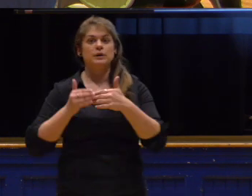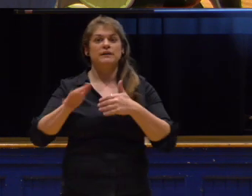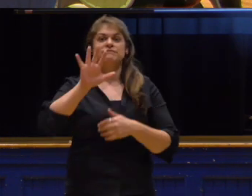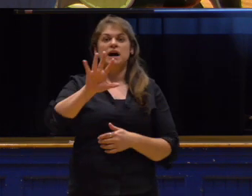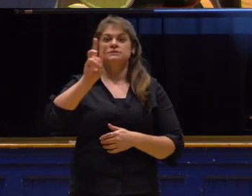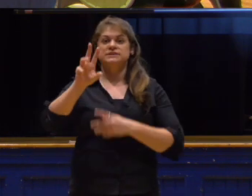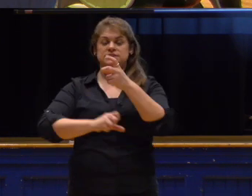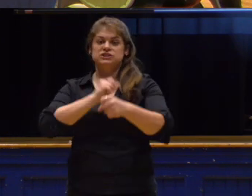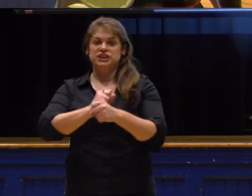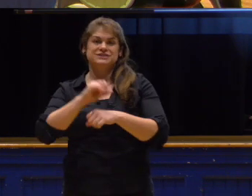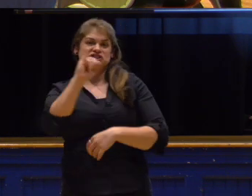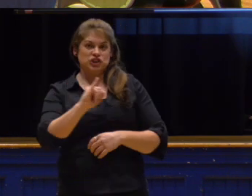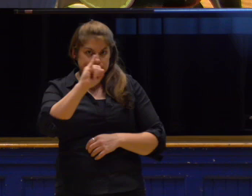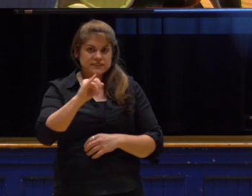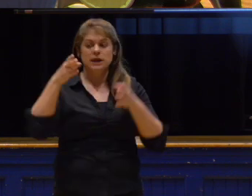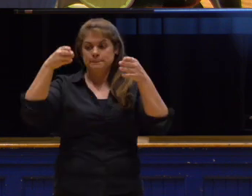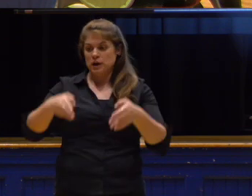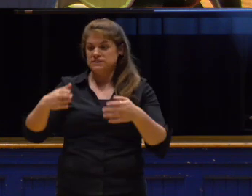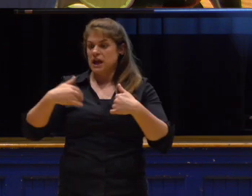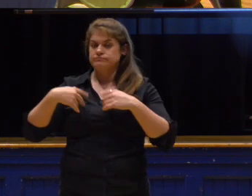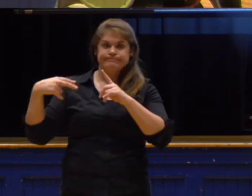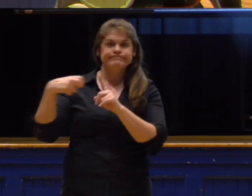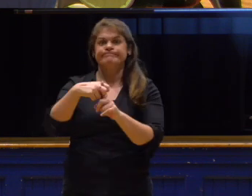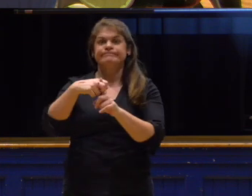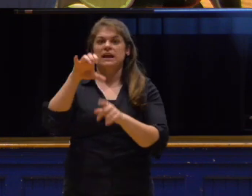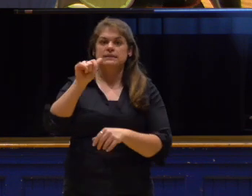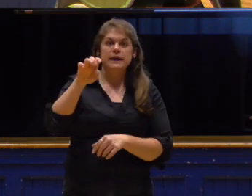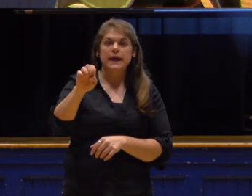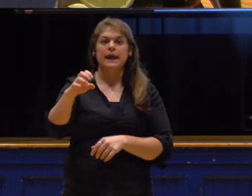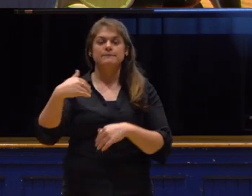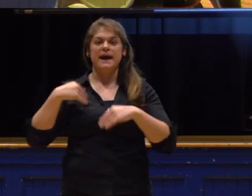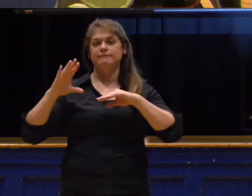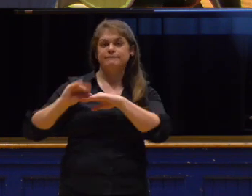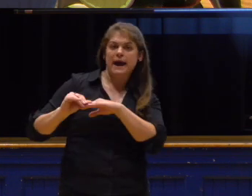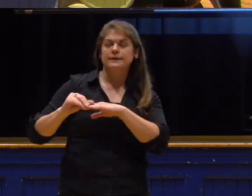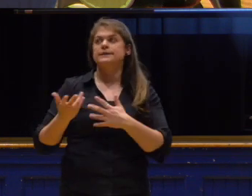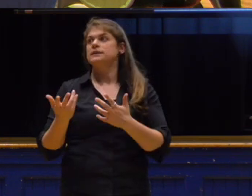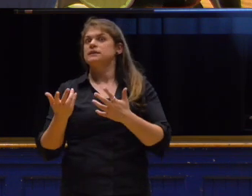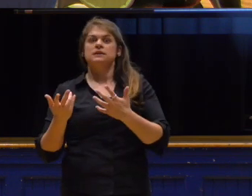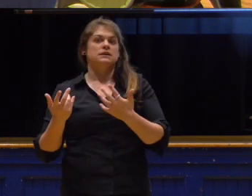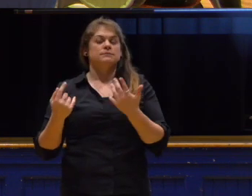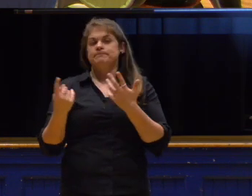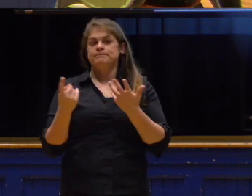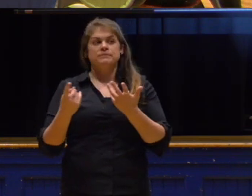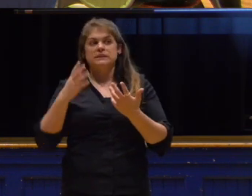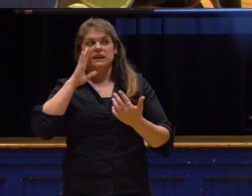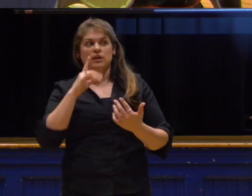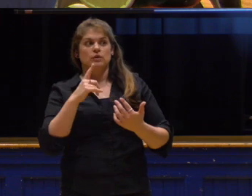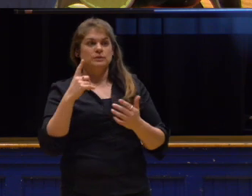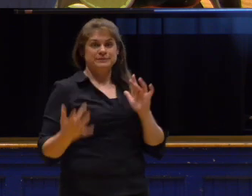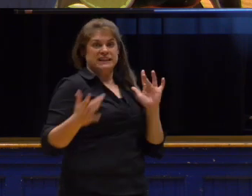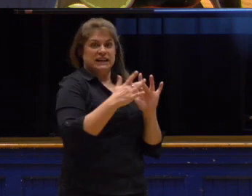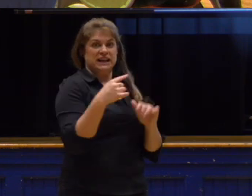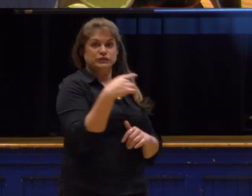5-6 year period, insurance claims. Somebody has a claim, they hit a pothole, tire, breakdowns, is it the first contact